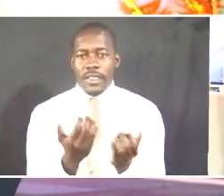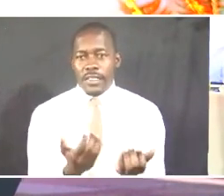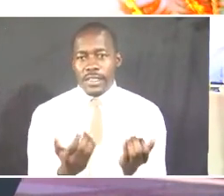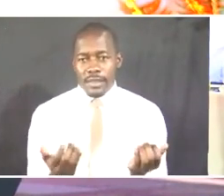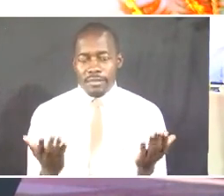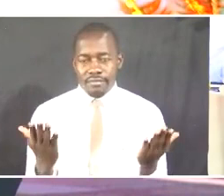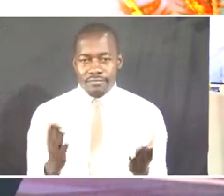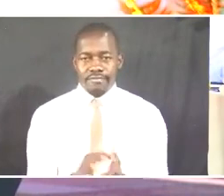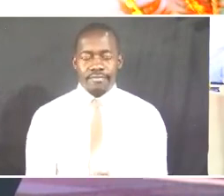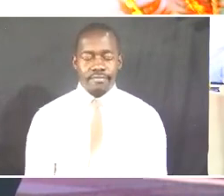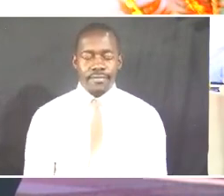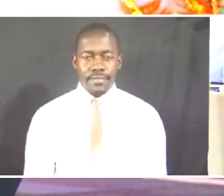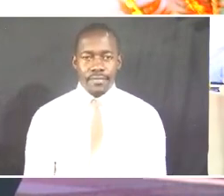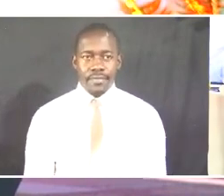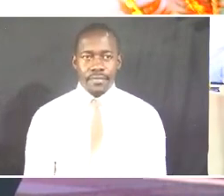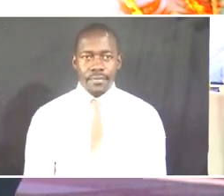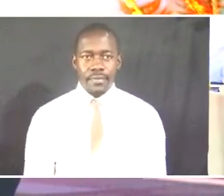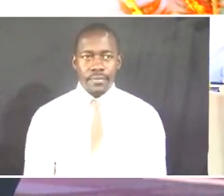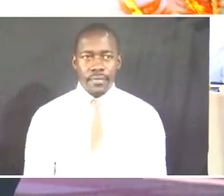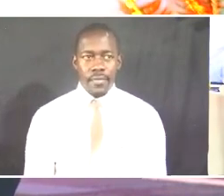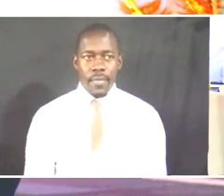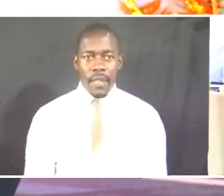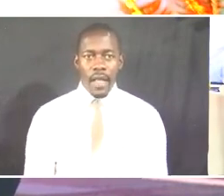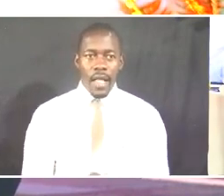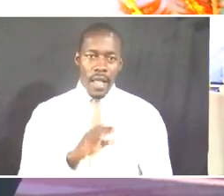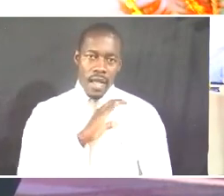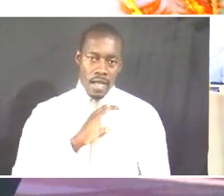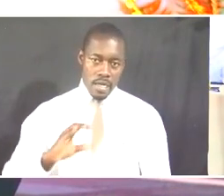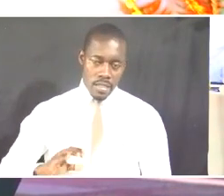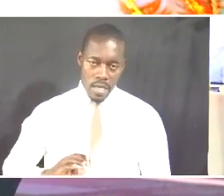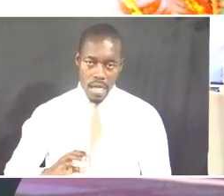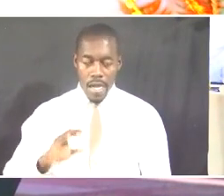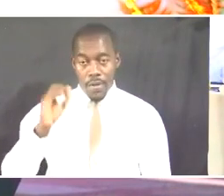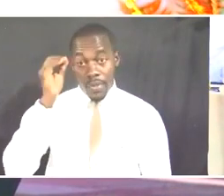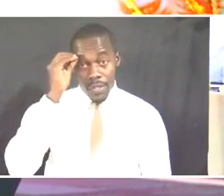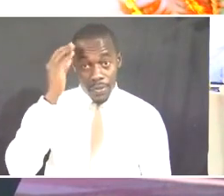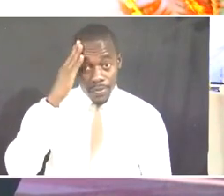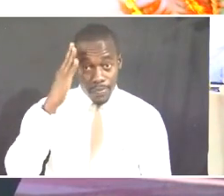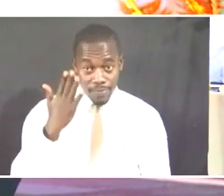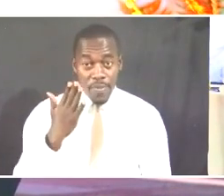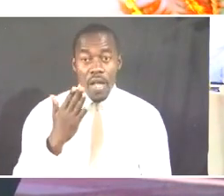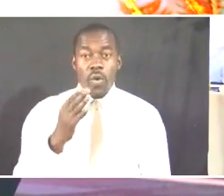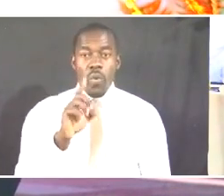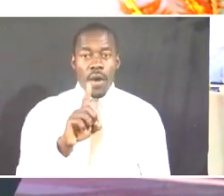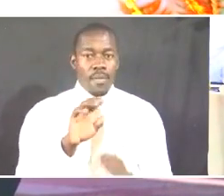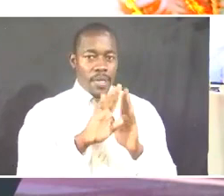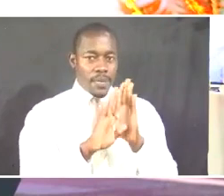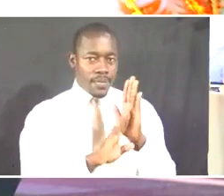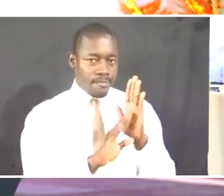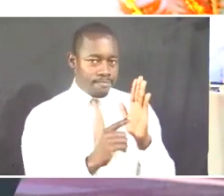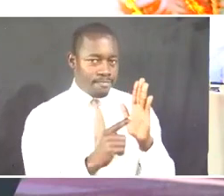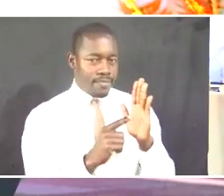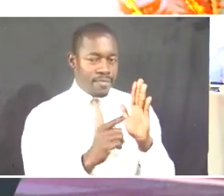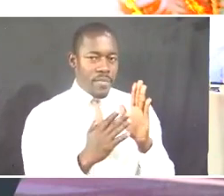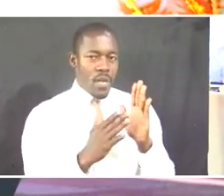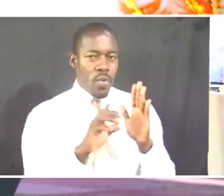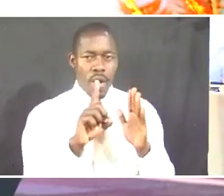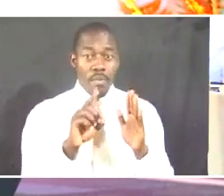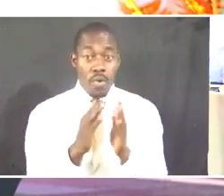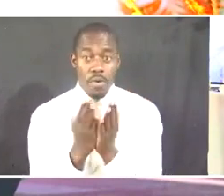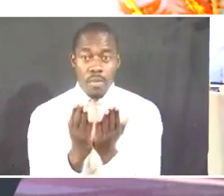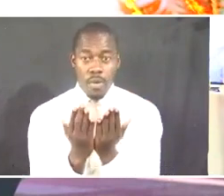given. When it comes to Adventist education, allow me to quote the book of Adventist Education, page 13, paragraph